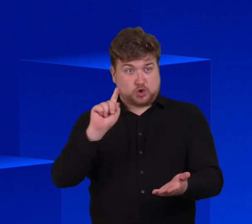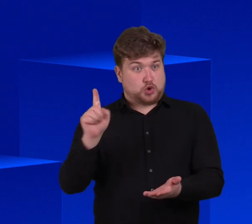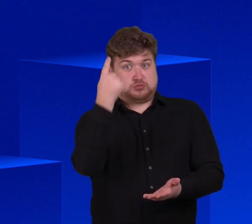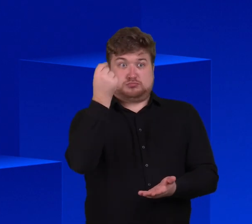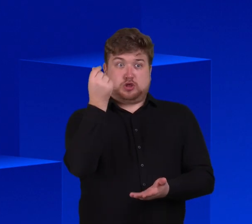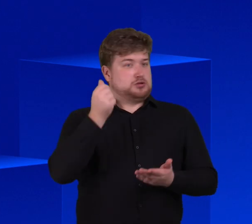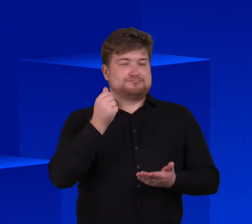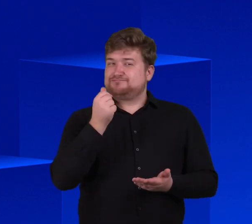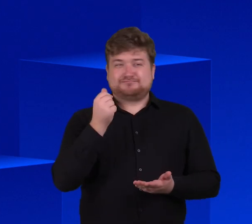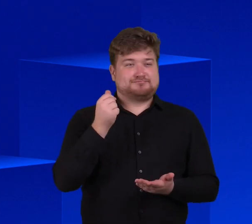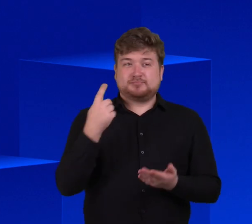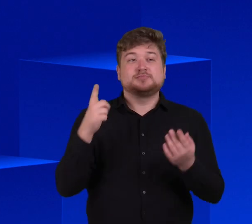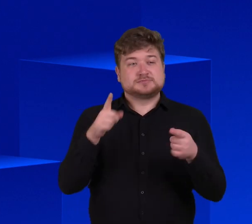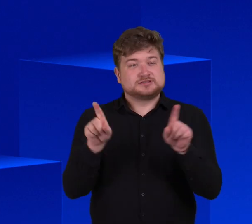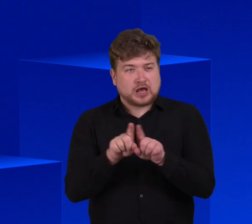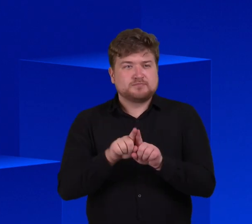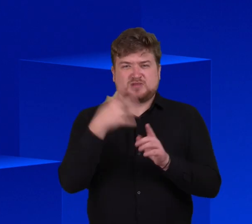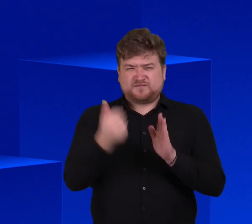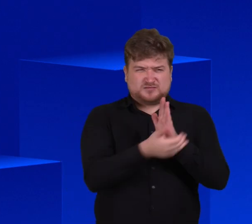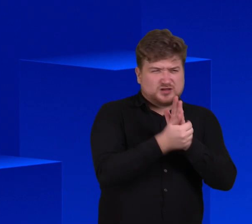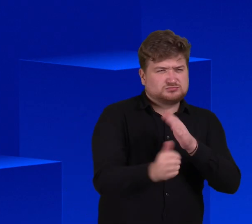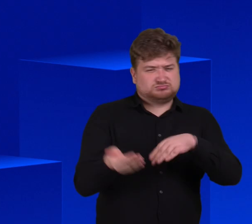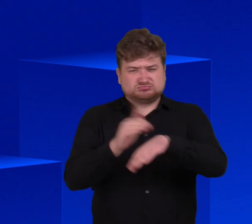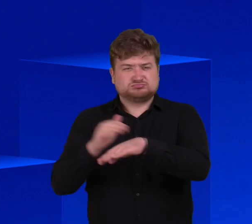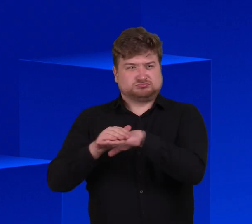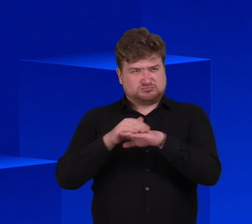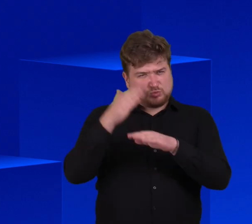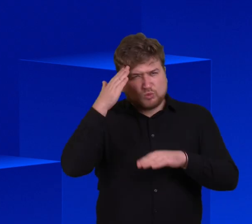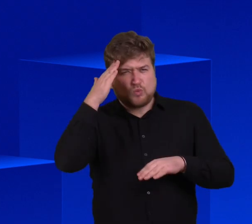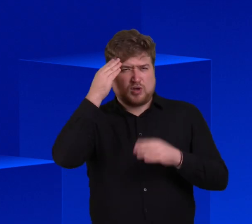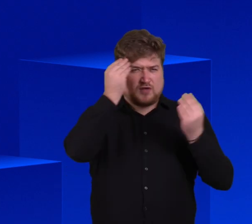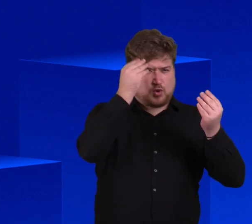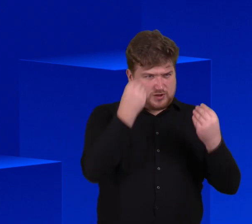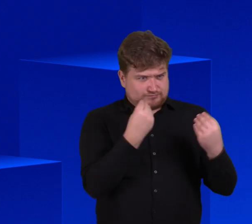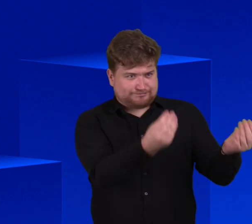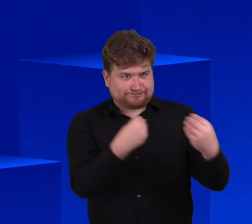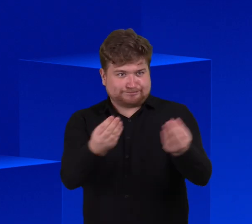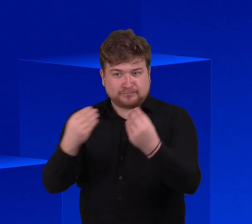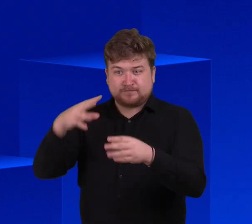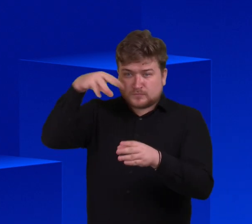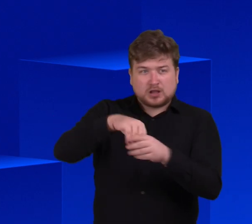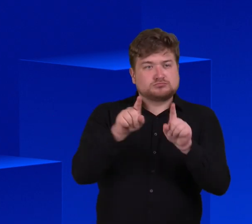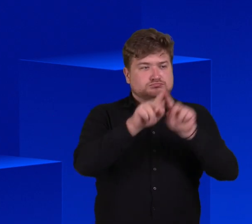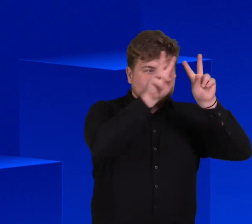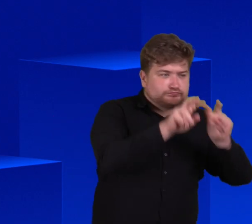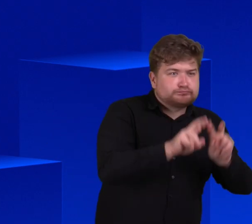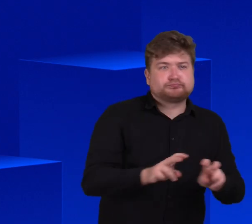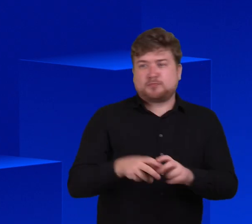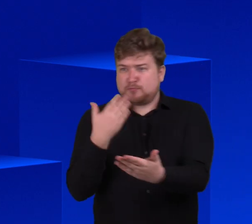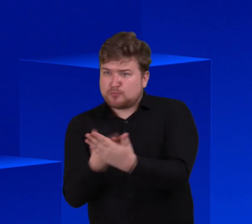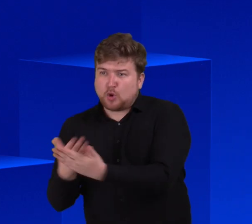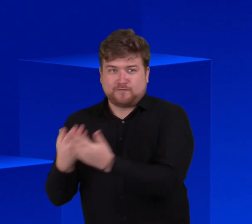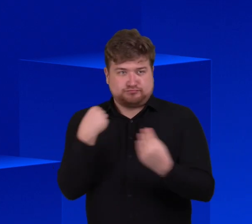group of people I'm privileged to lead in ESPON EGTC. Territorial analysis data is a